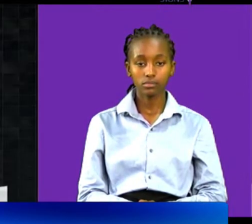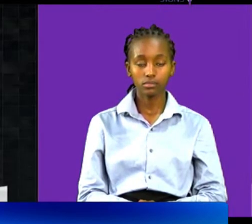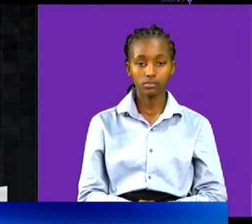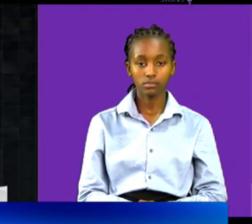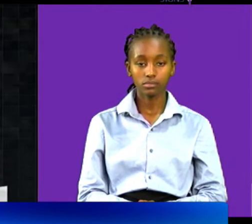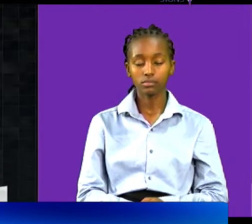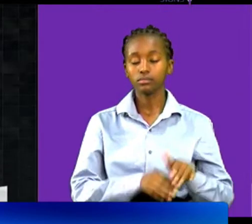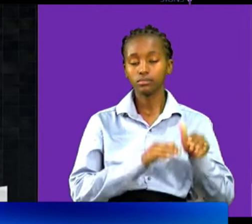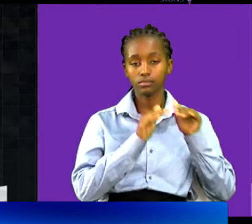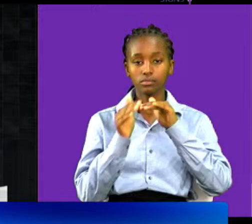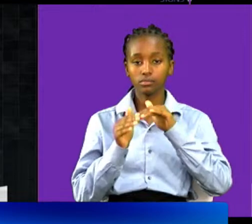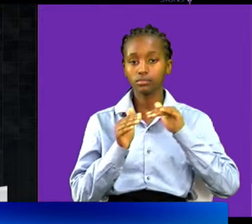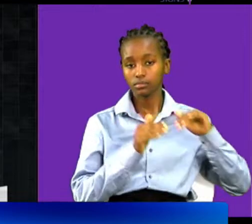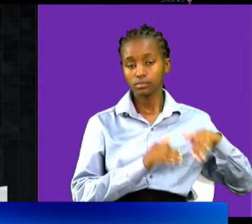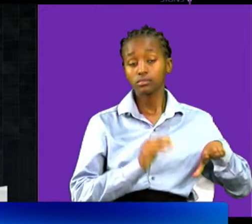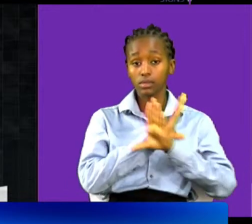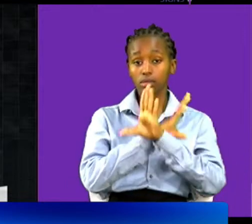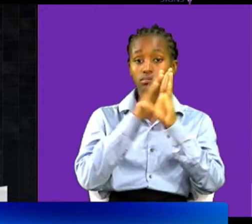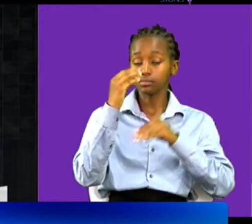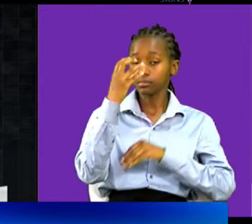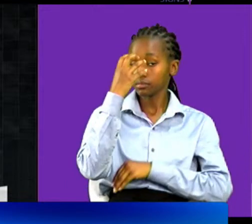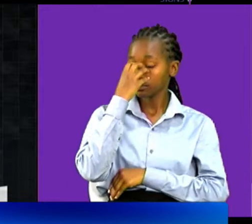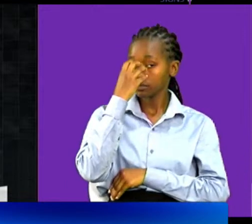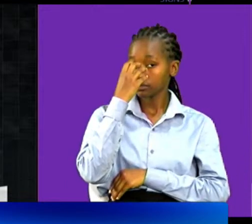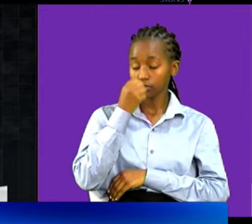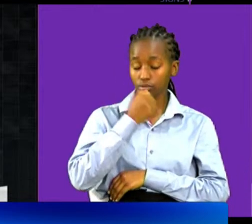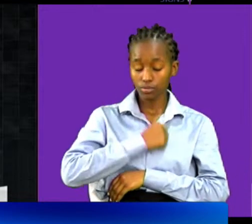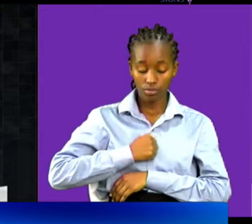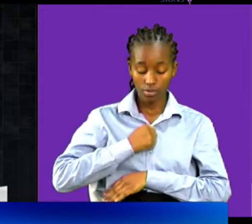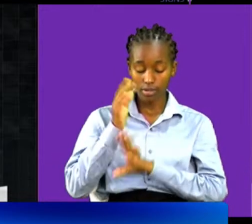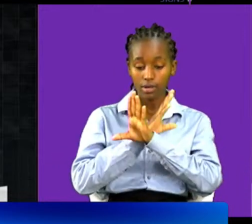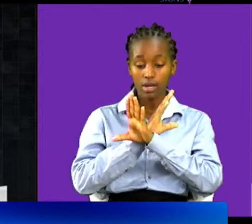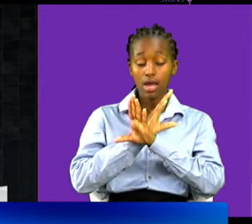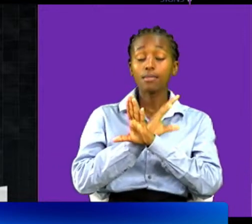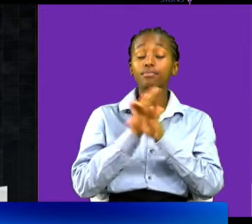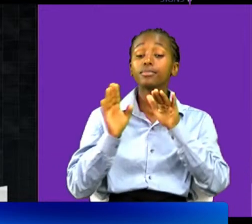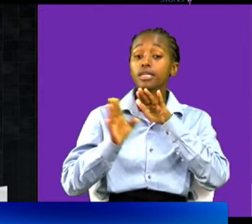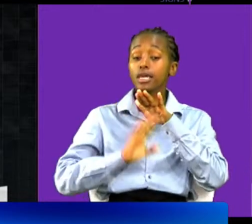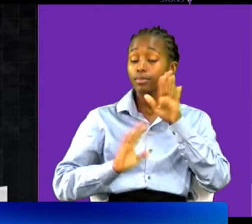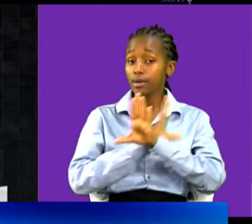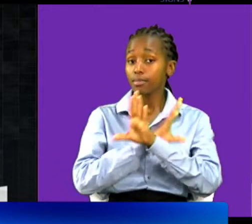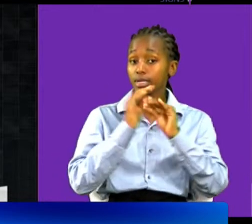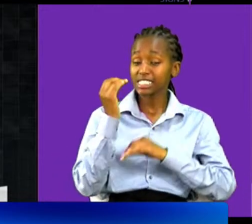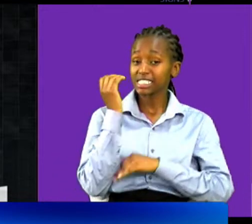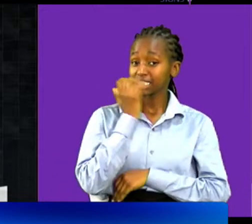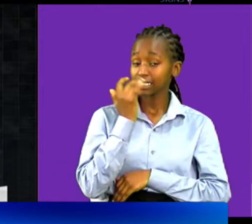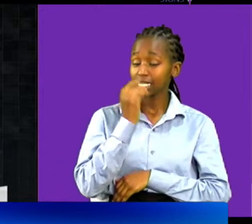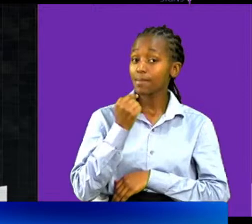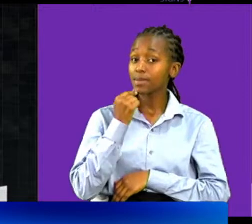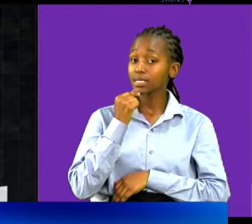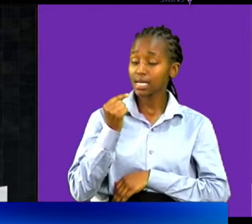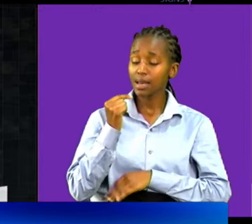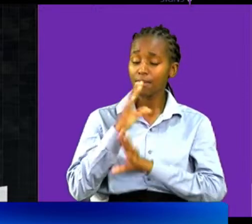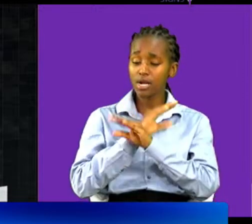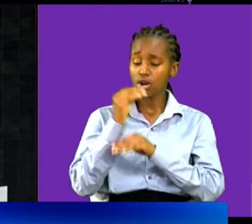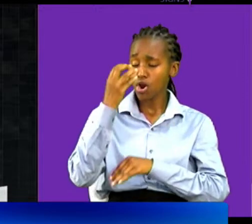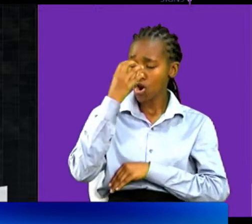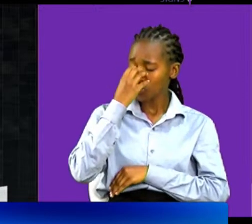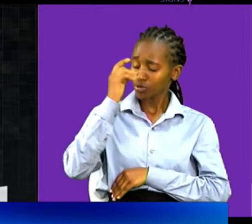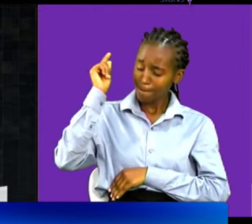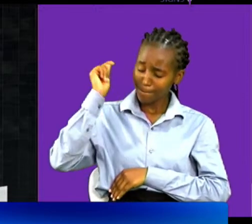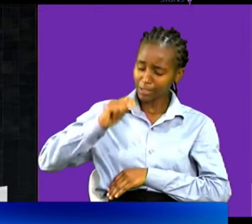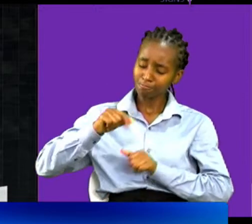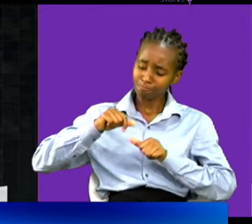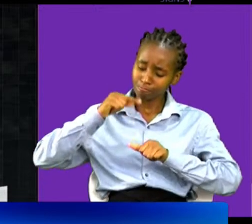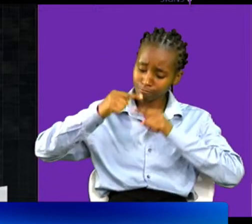Now moving on, Deputy President Rigathi Gachagua has asked President William Ruto to remain steadfast and focused